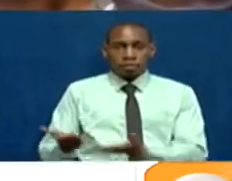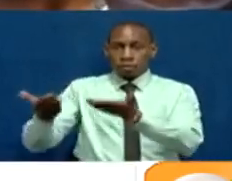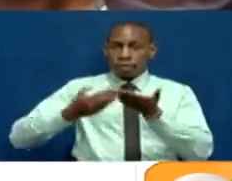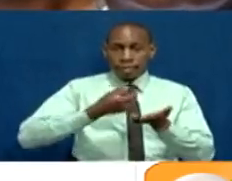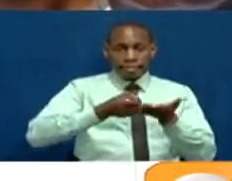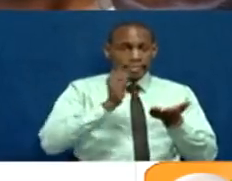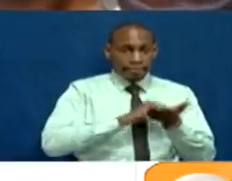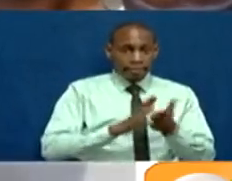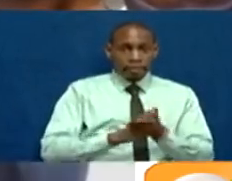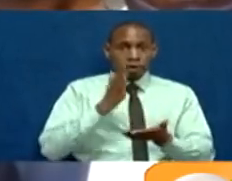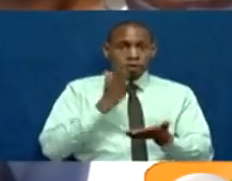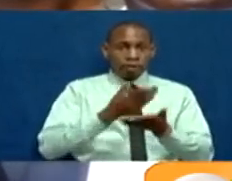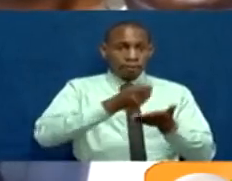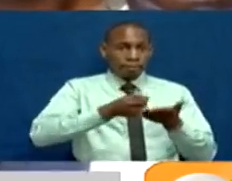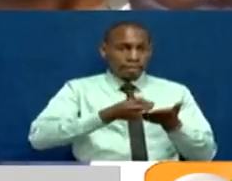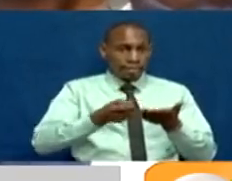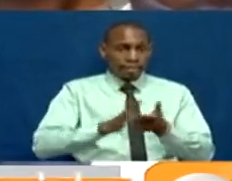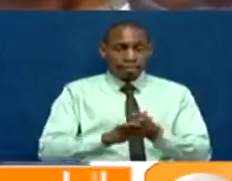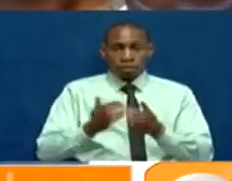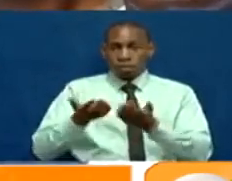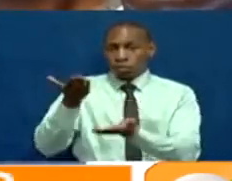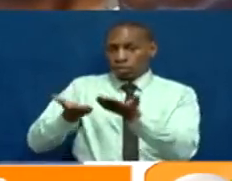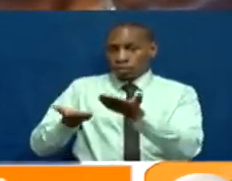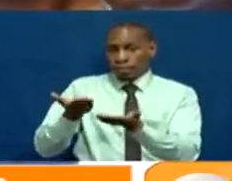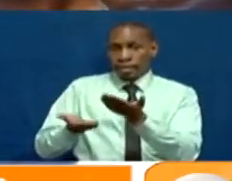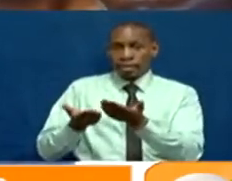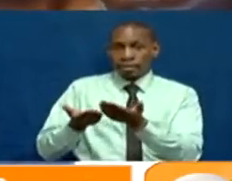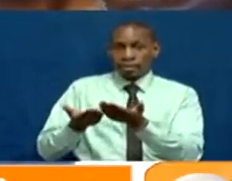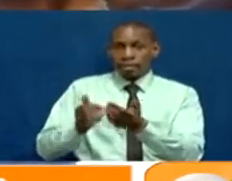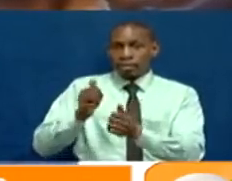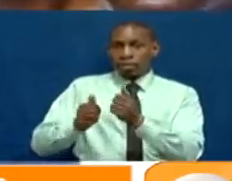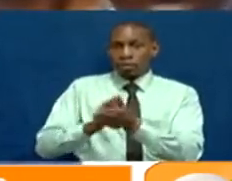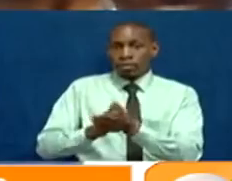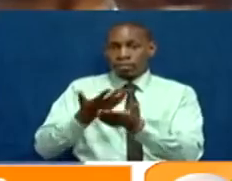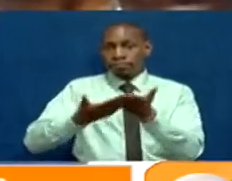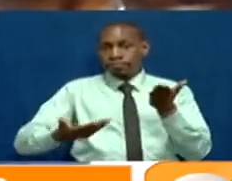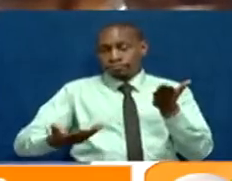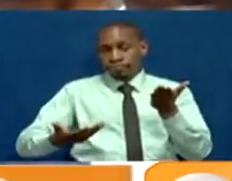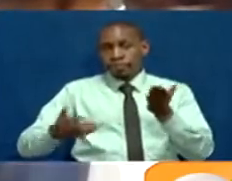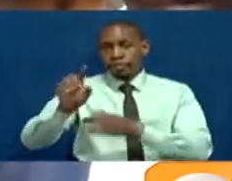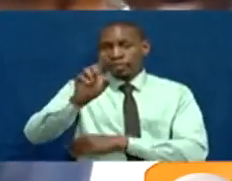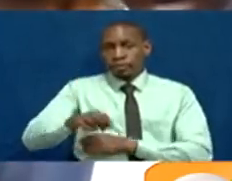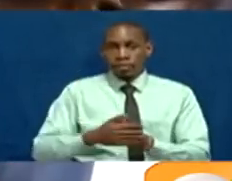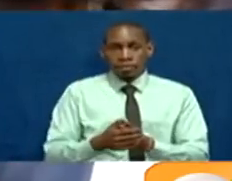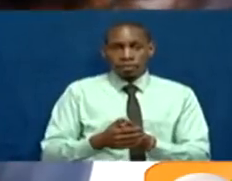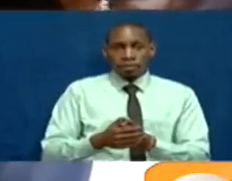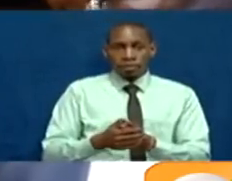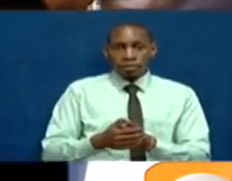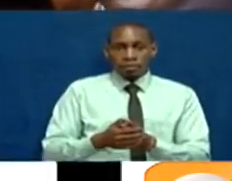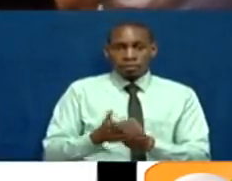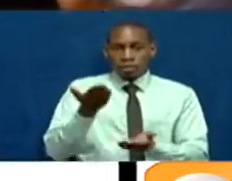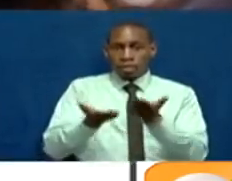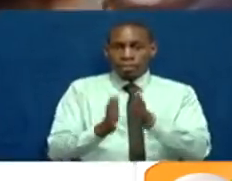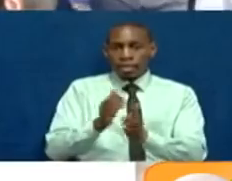signatures. You are validating signatures against which master roll, against which register